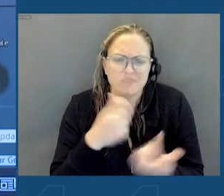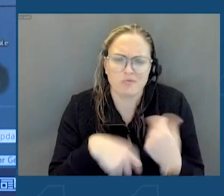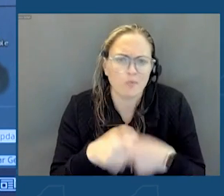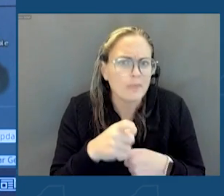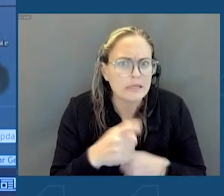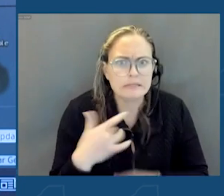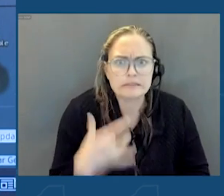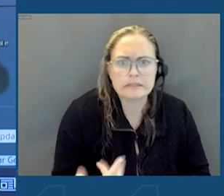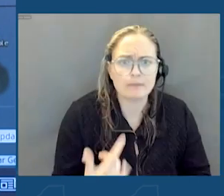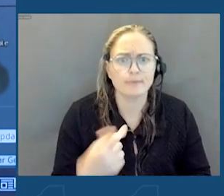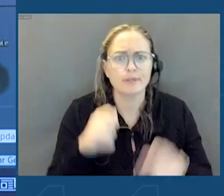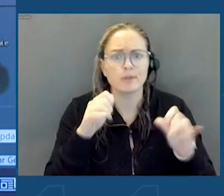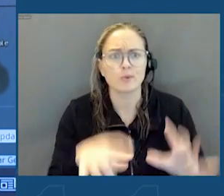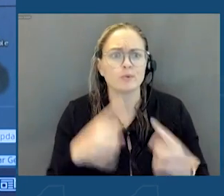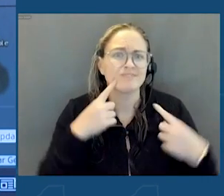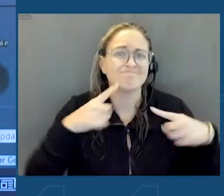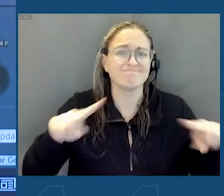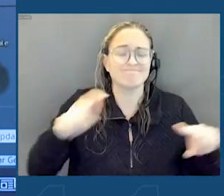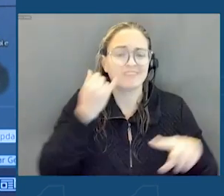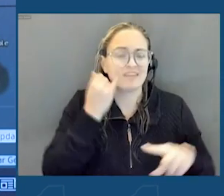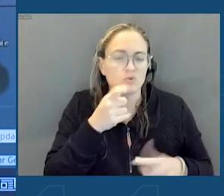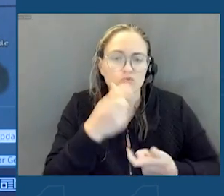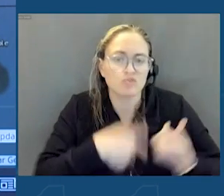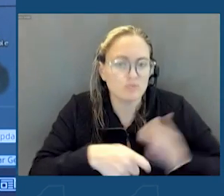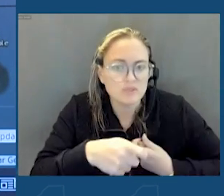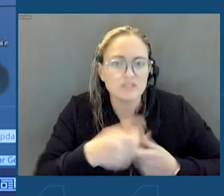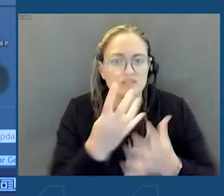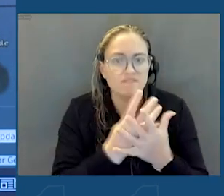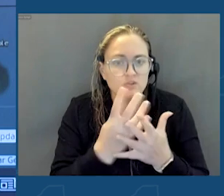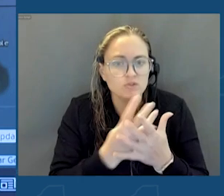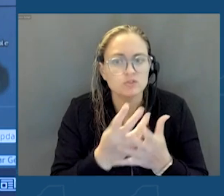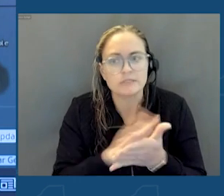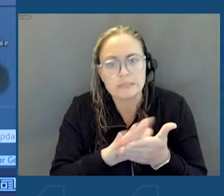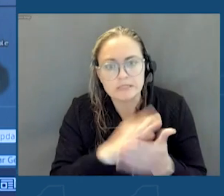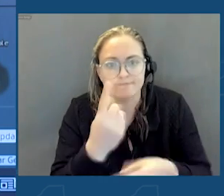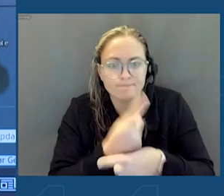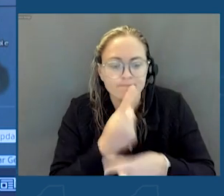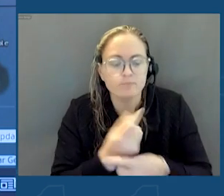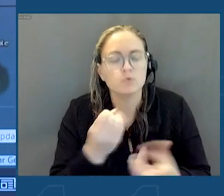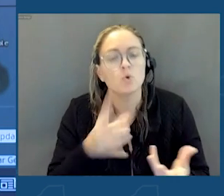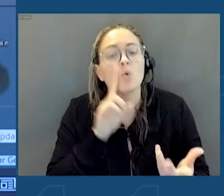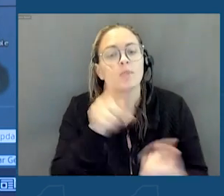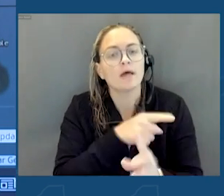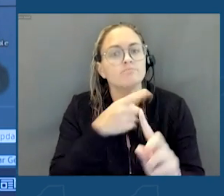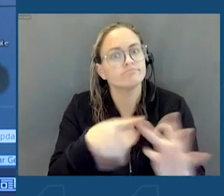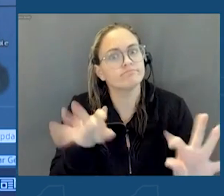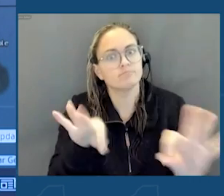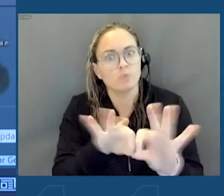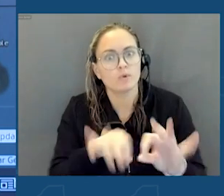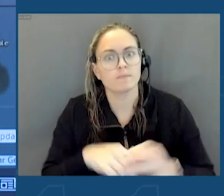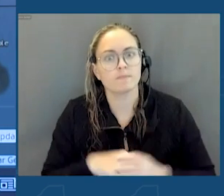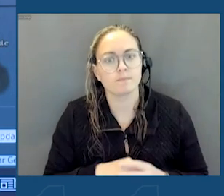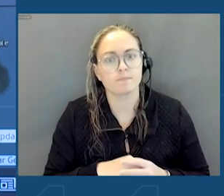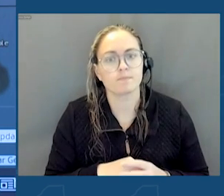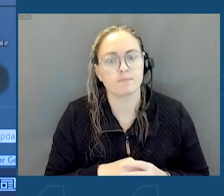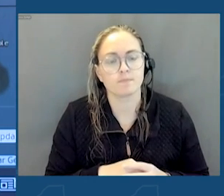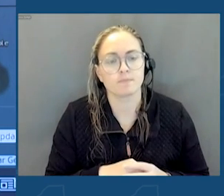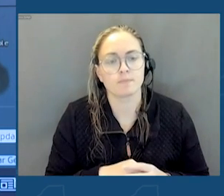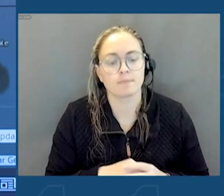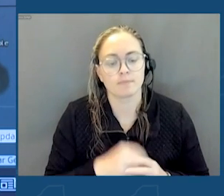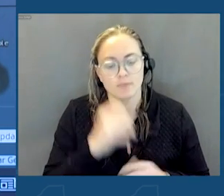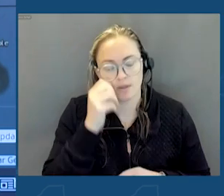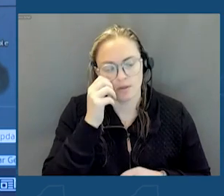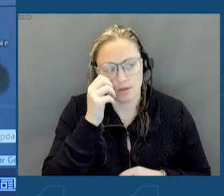They lose their effectiveness if you don't replace the filters and clean them regularly. So that's what's important to get out to everybody. For